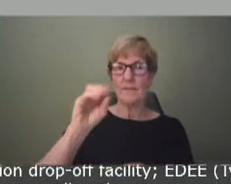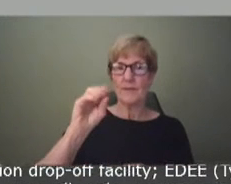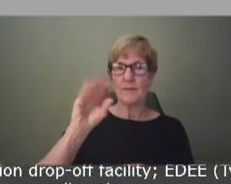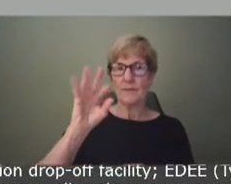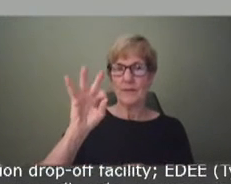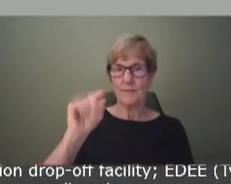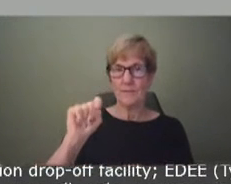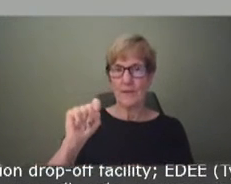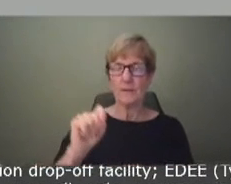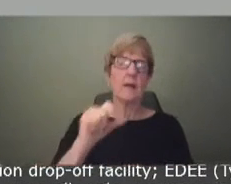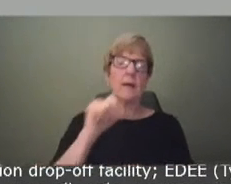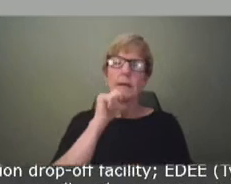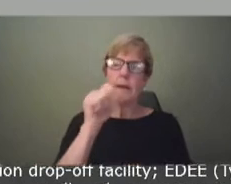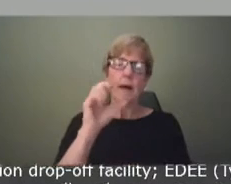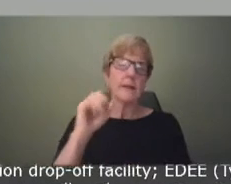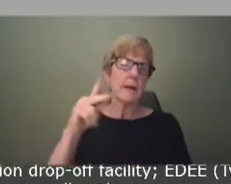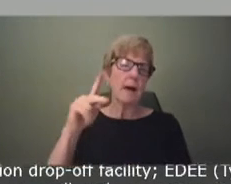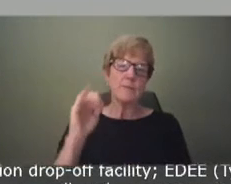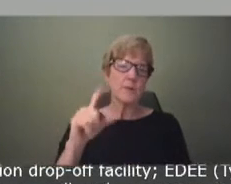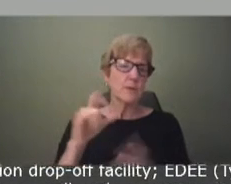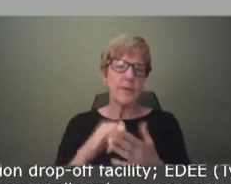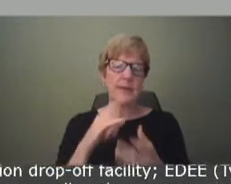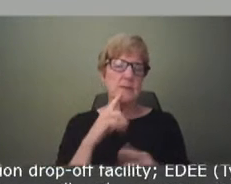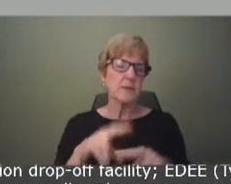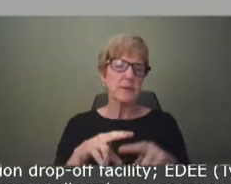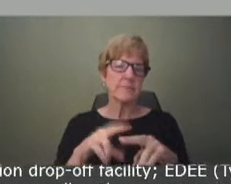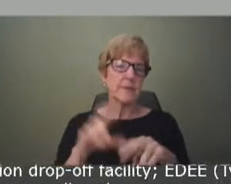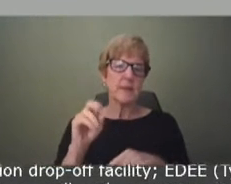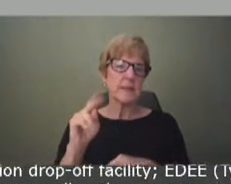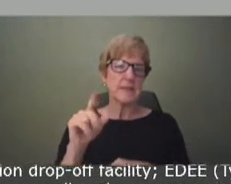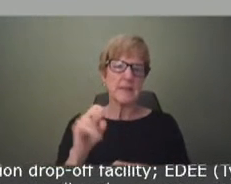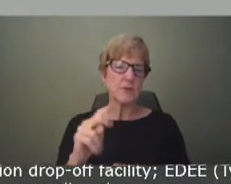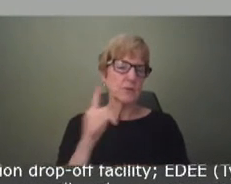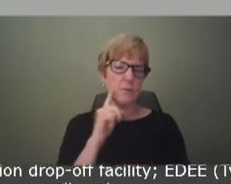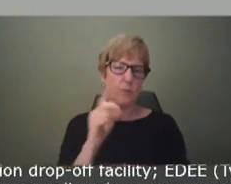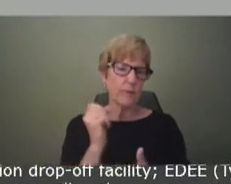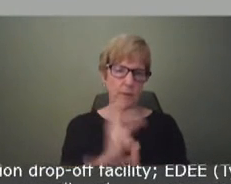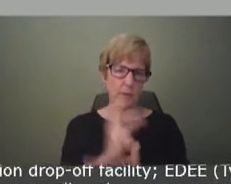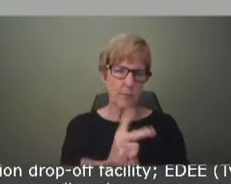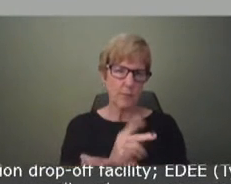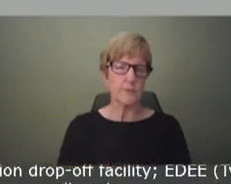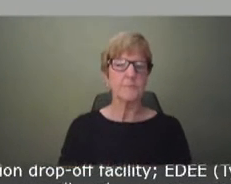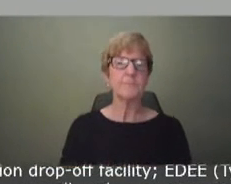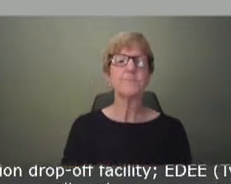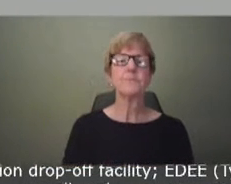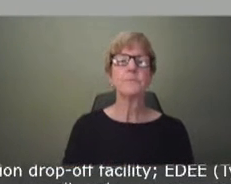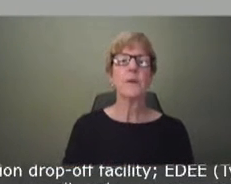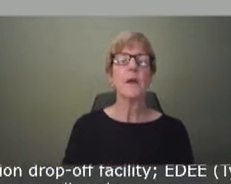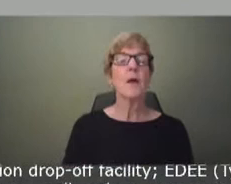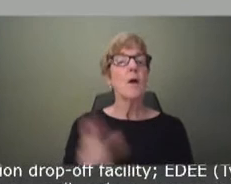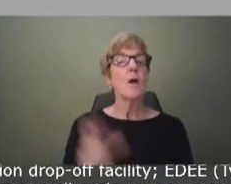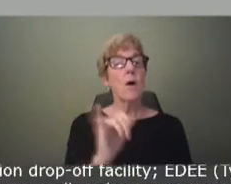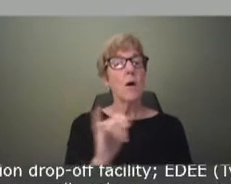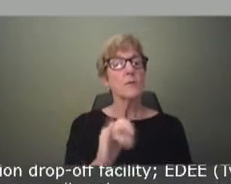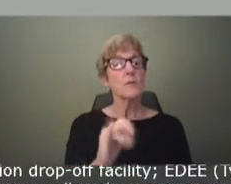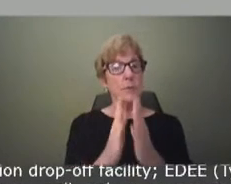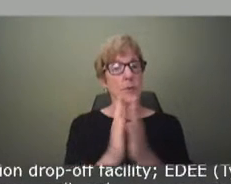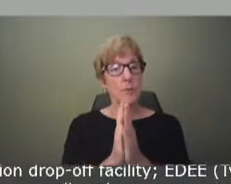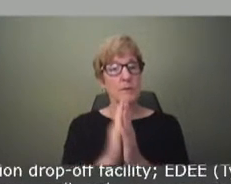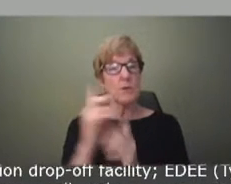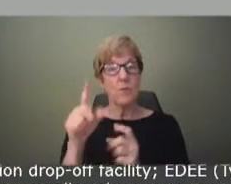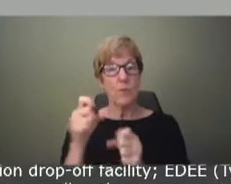an optional provision so that would just be a condition of the approval uh the petition is also as I mentioned requesting an extra year